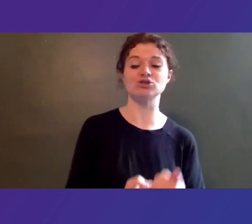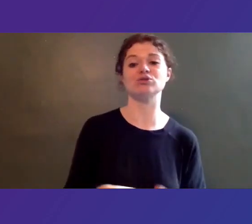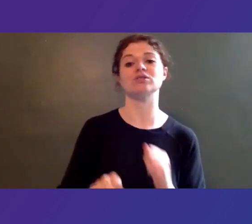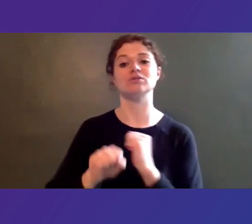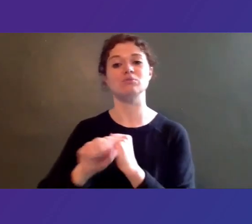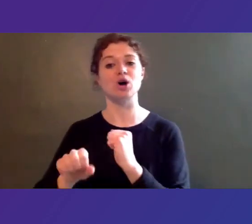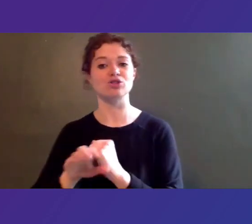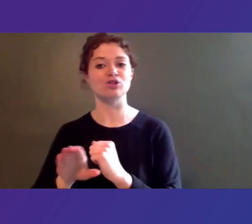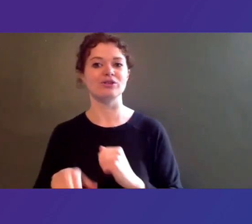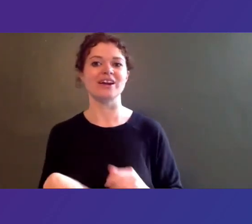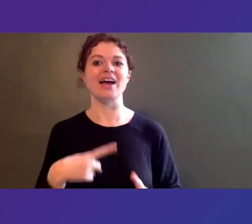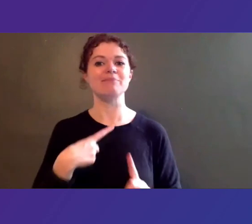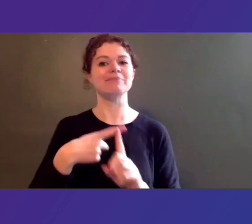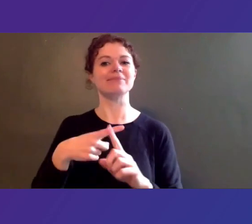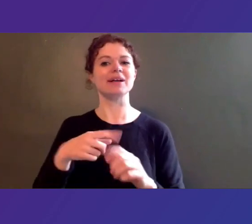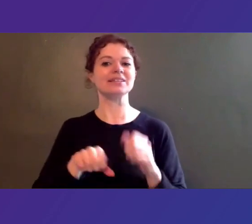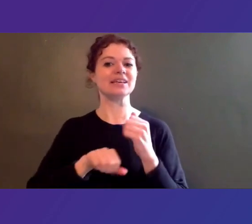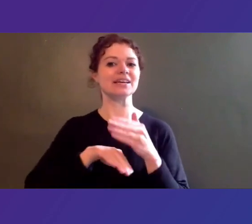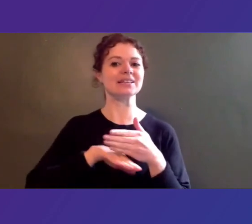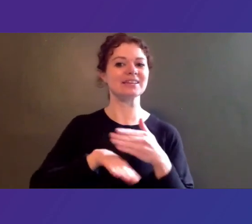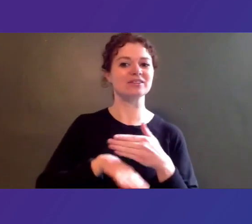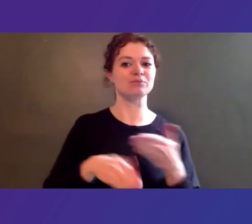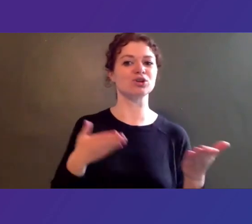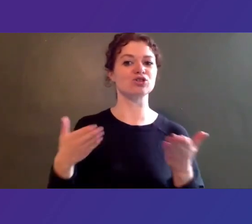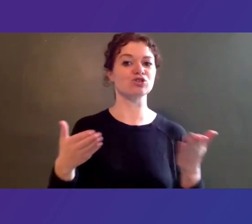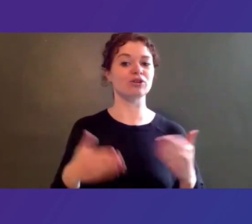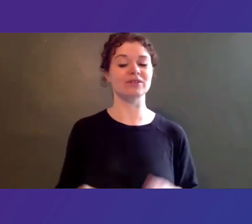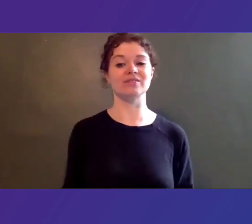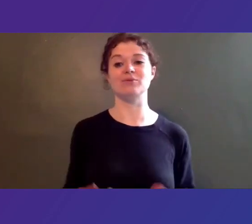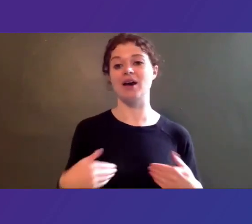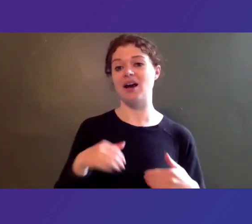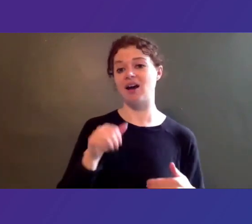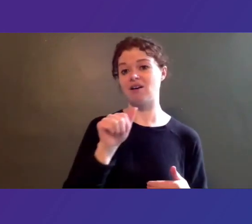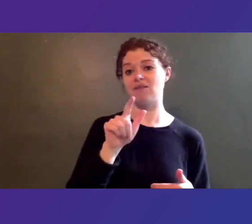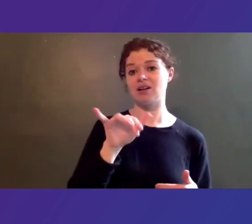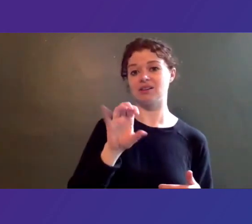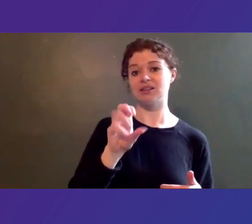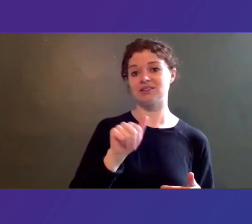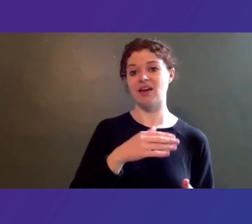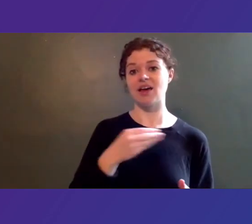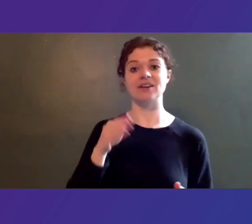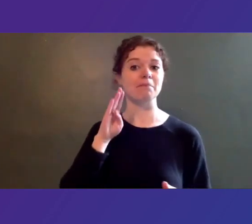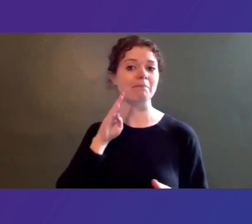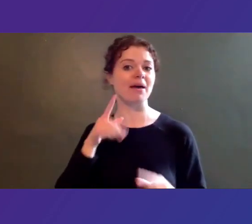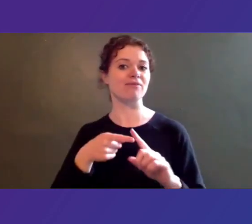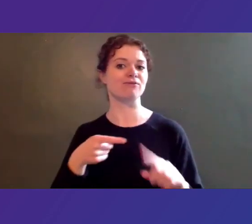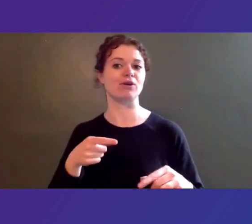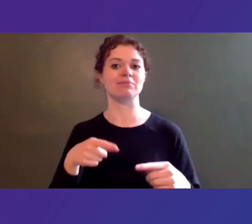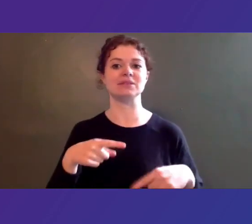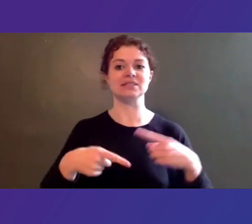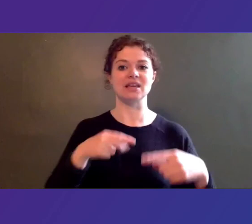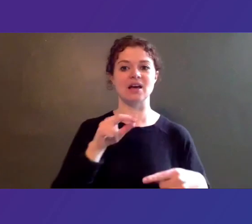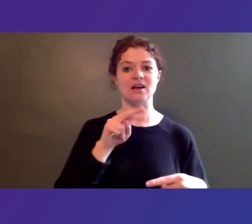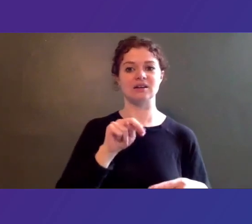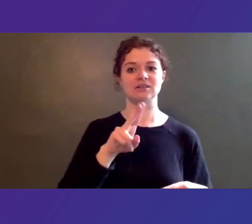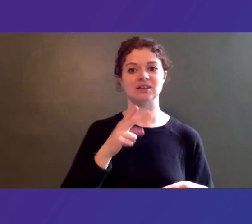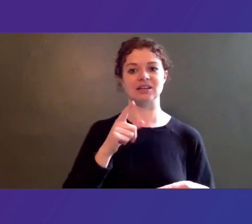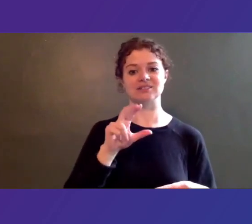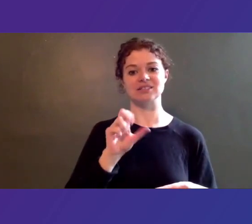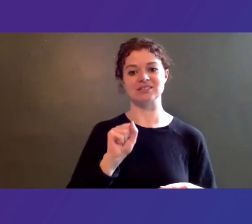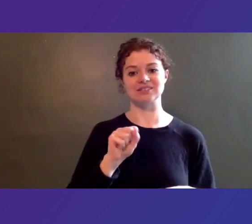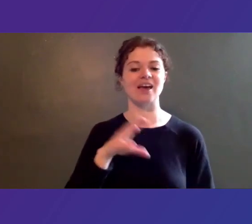accessibility service providers. We had Elisa and Beth from Sign Nexus and Cindy from the Viscardi Center. Your support